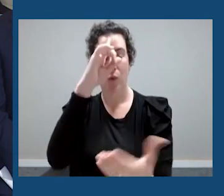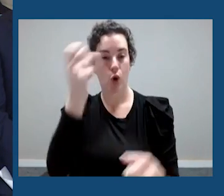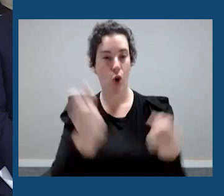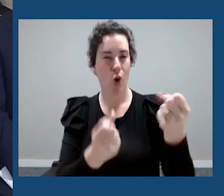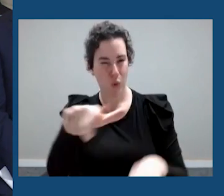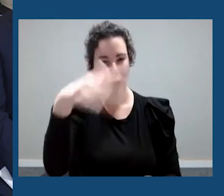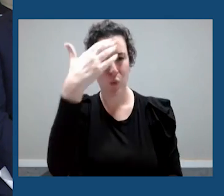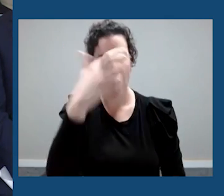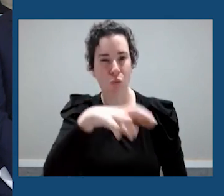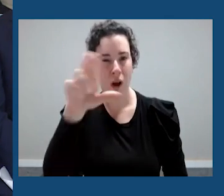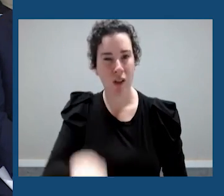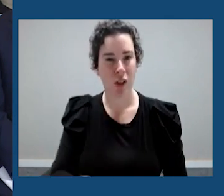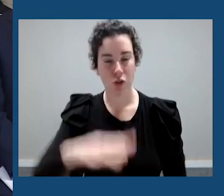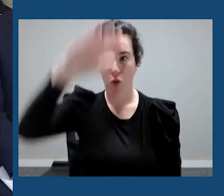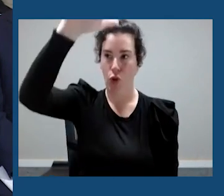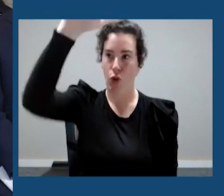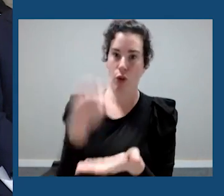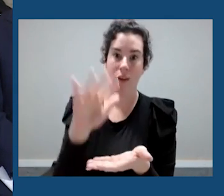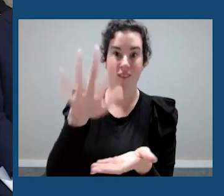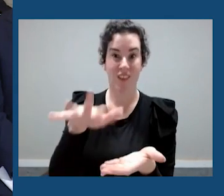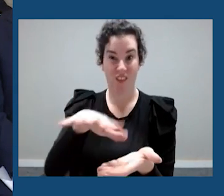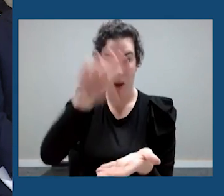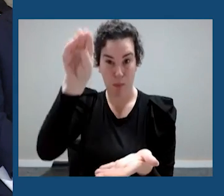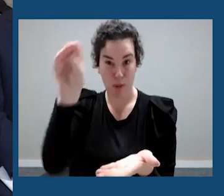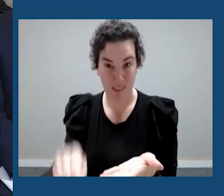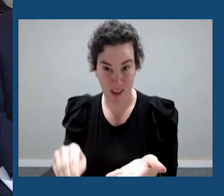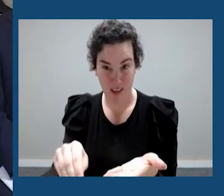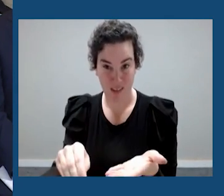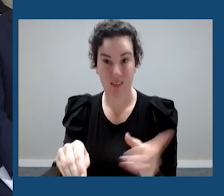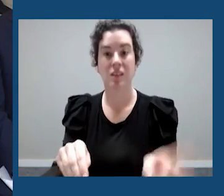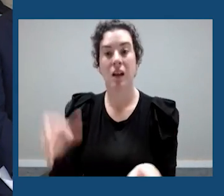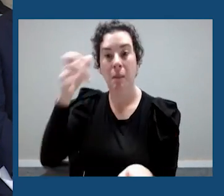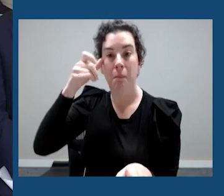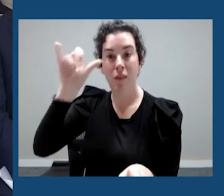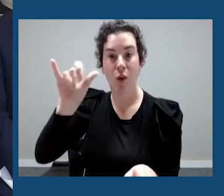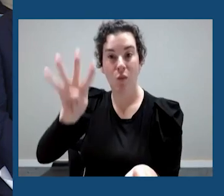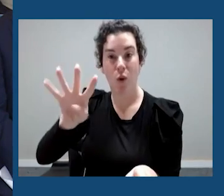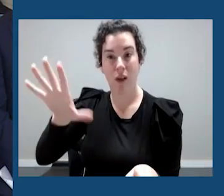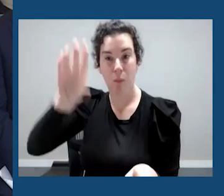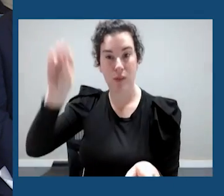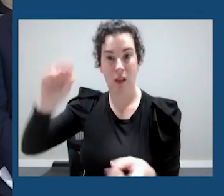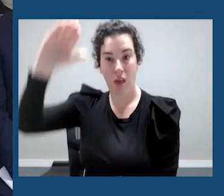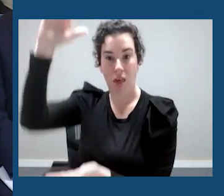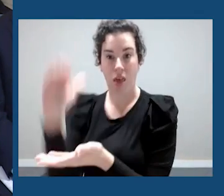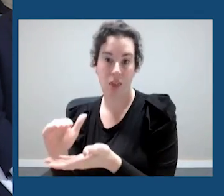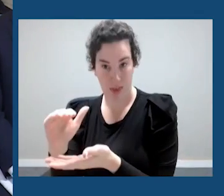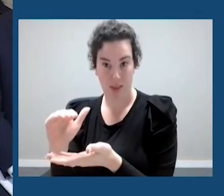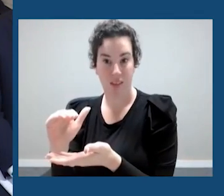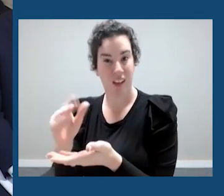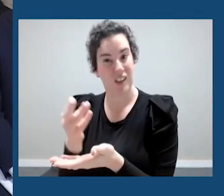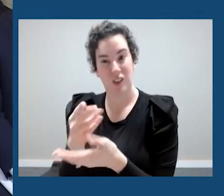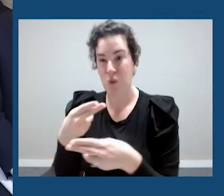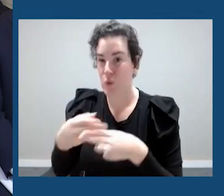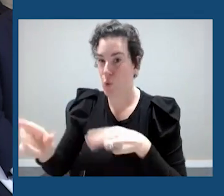down 55%, down 45% in Buffalo in just a matter of months. Targeted strategies that work.